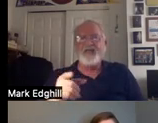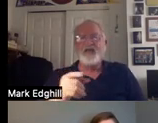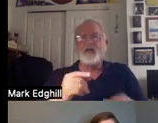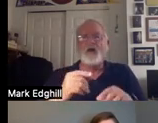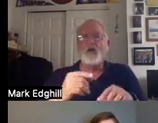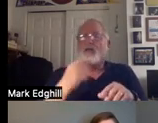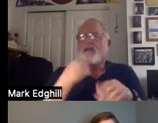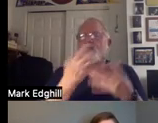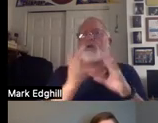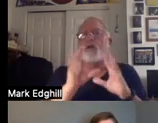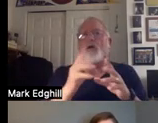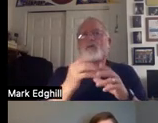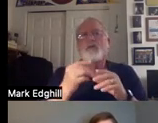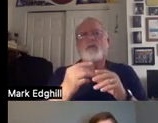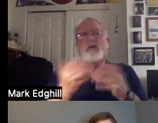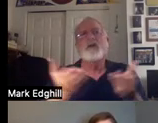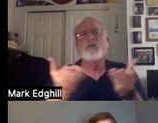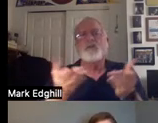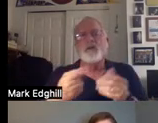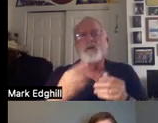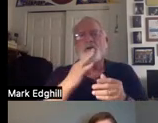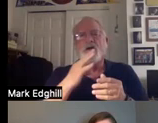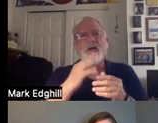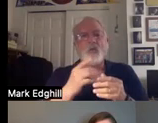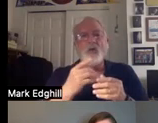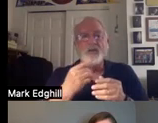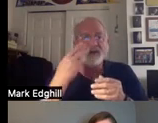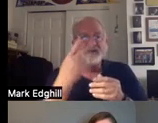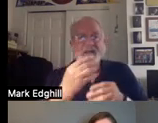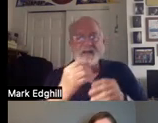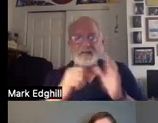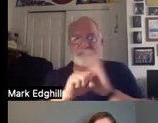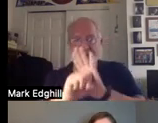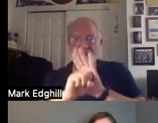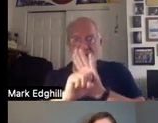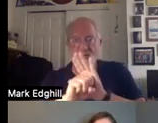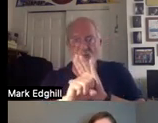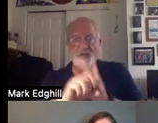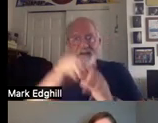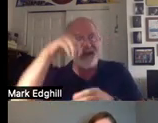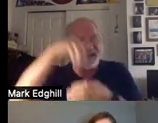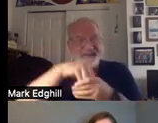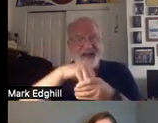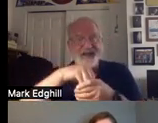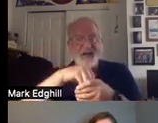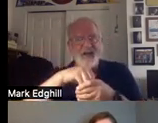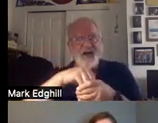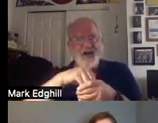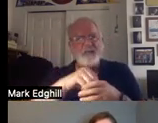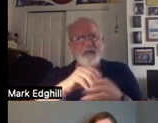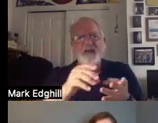Yeah. And then they didn't want to also here we wanted to talk about it. Well, you can see. And then he also wanted here we wanted to talk